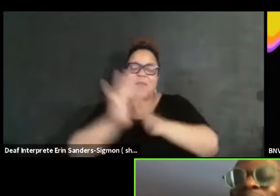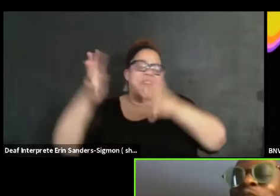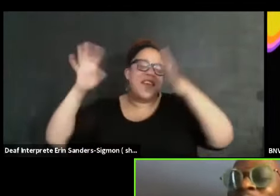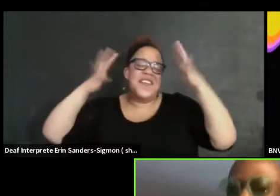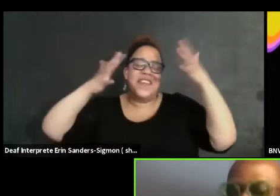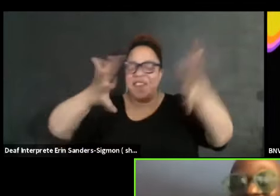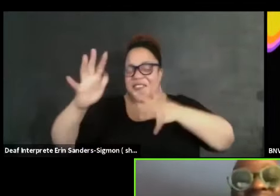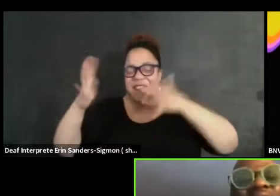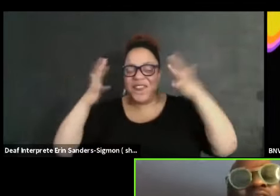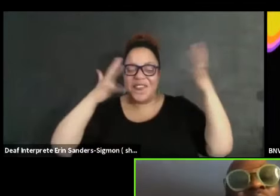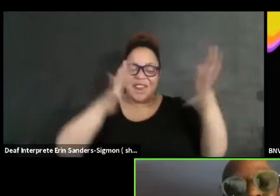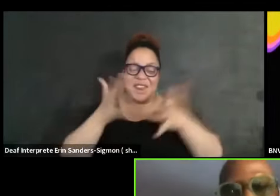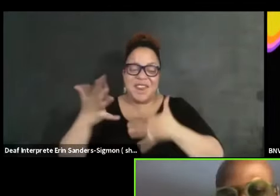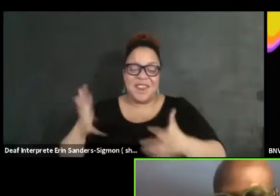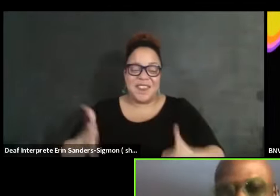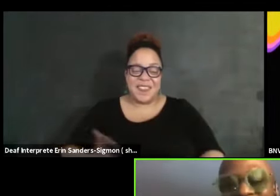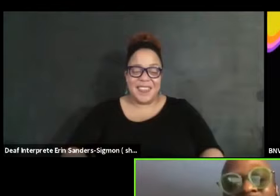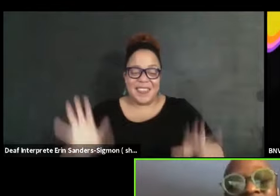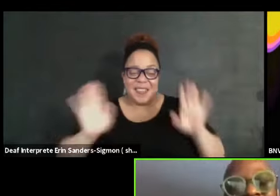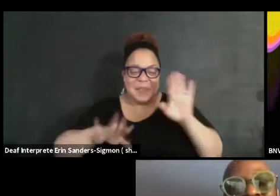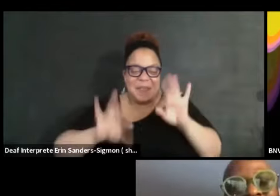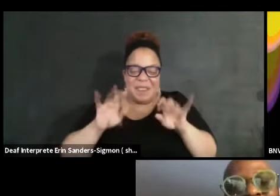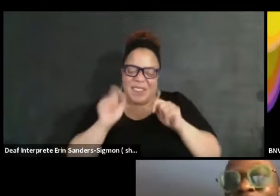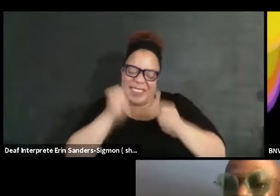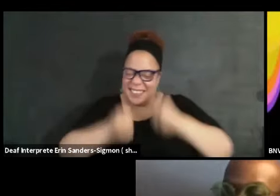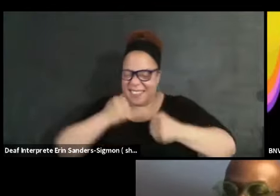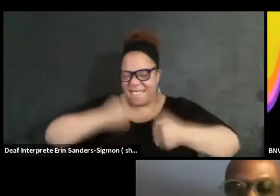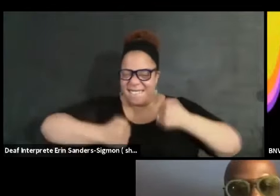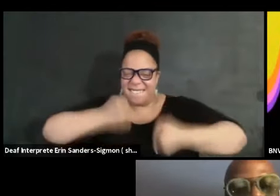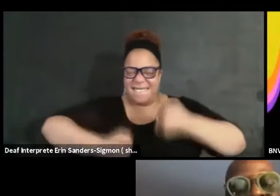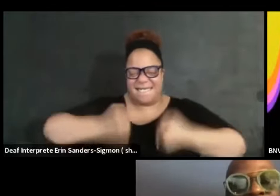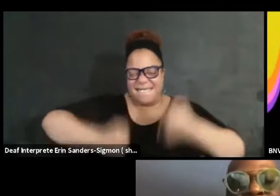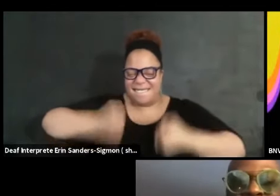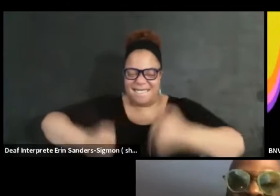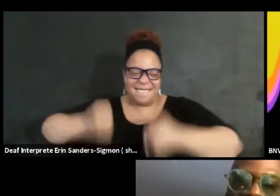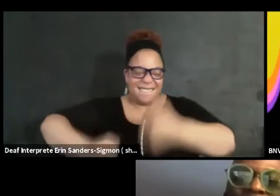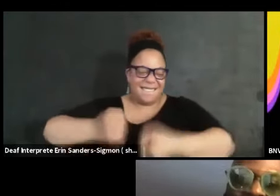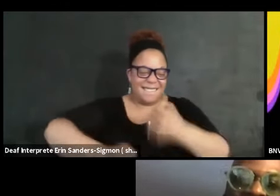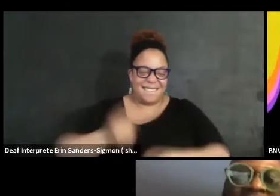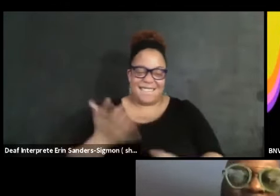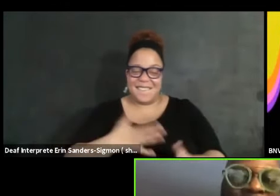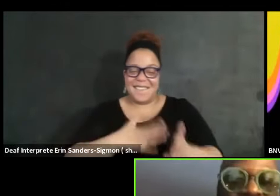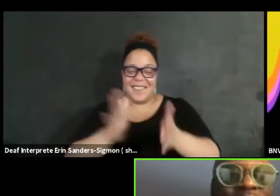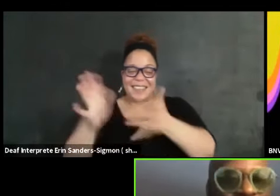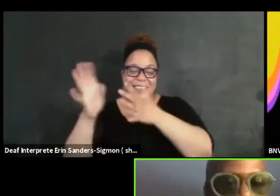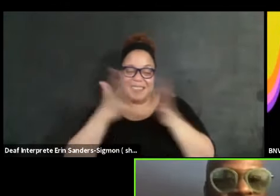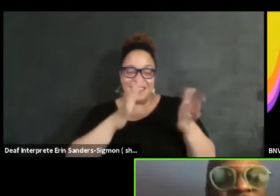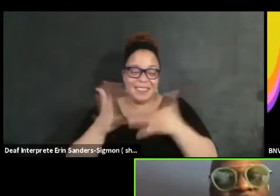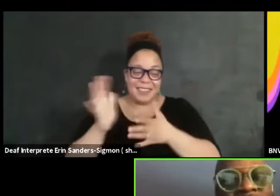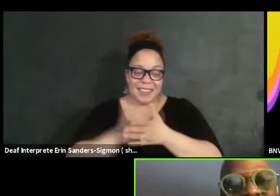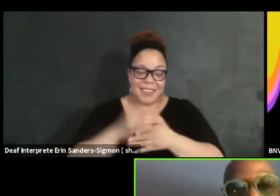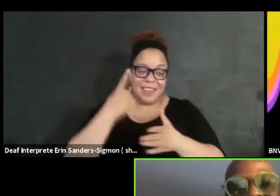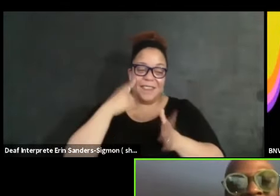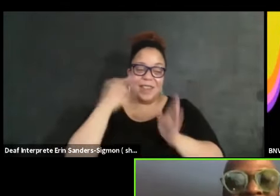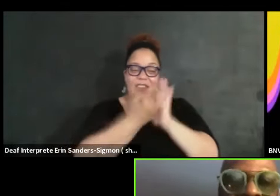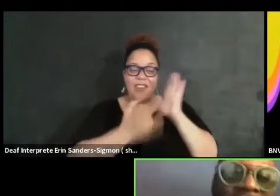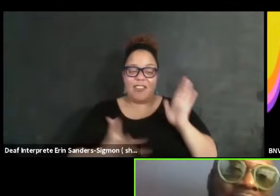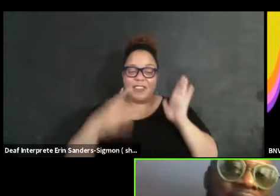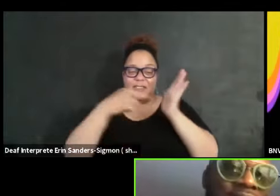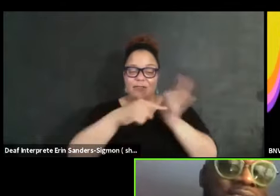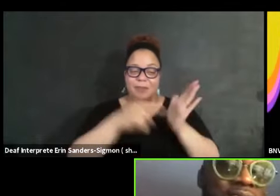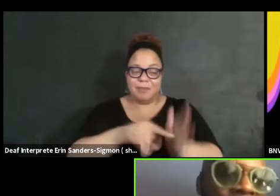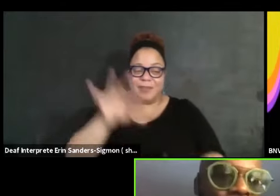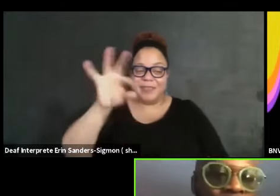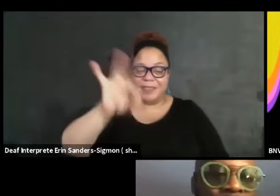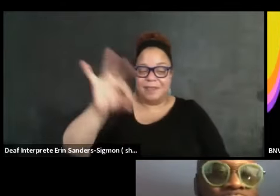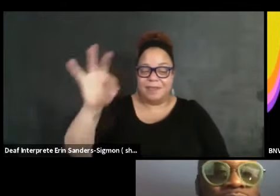feet if you can. Give it up, please, for the artist representing Fayetteville, North Carolina.